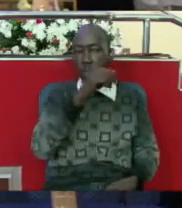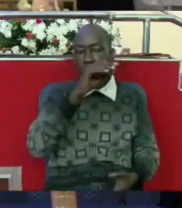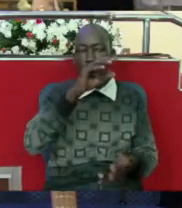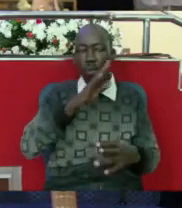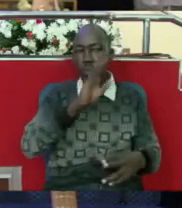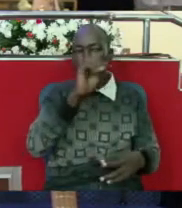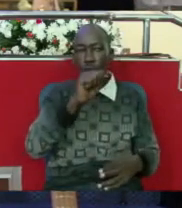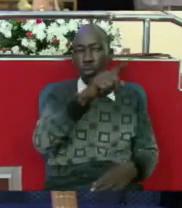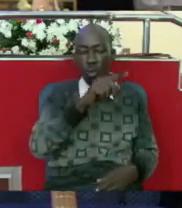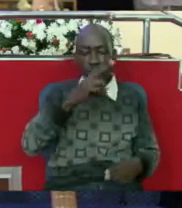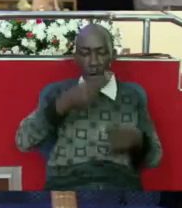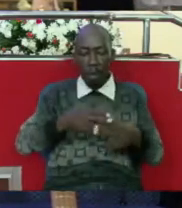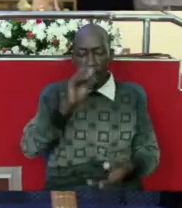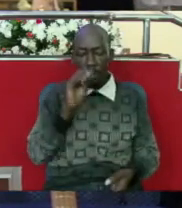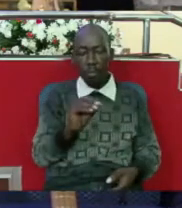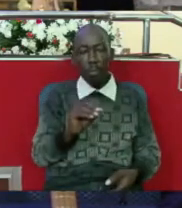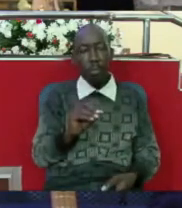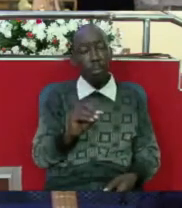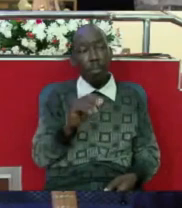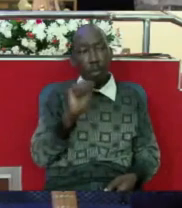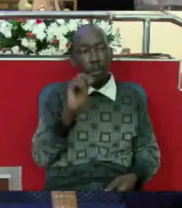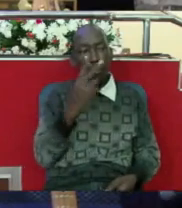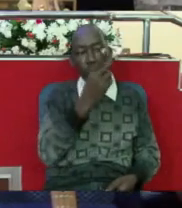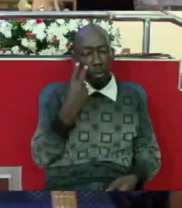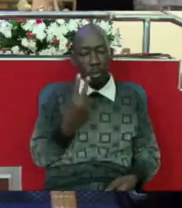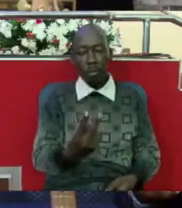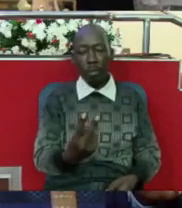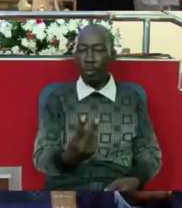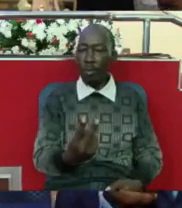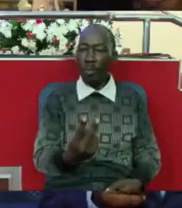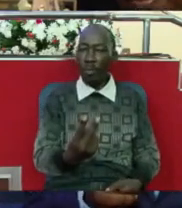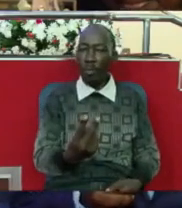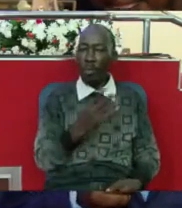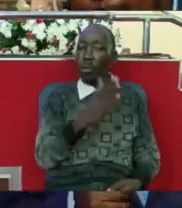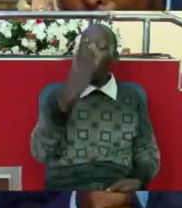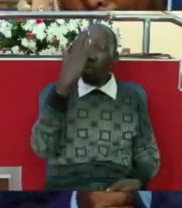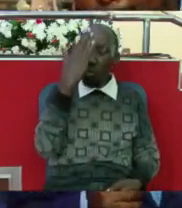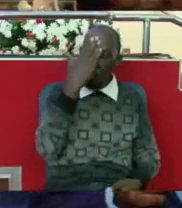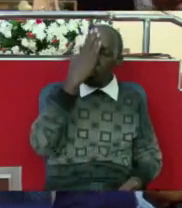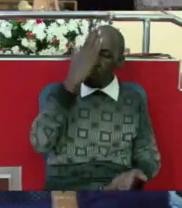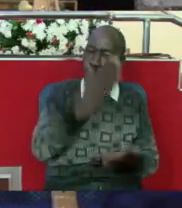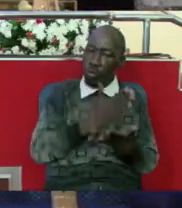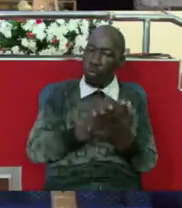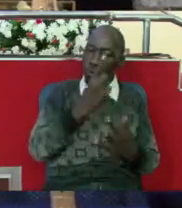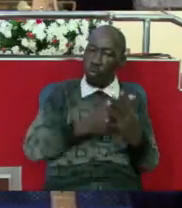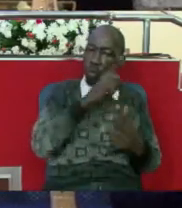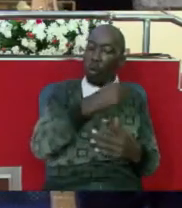Unaweza kiwekea jina. You can see it. Unaweza kiona. You know exactly with what you're dealing